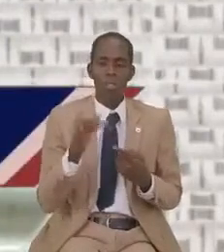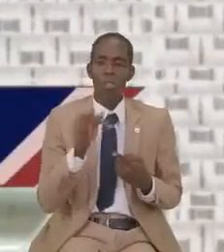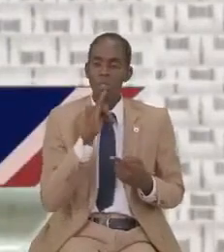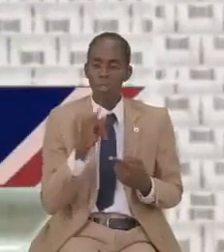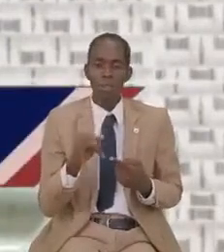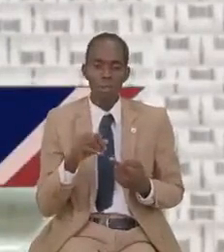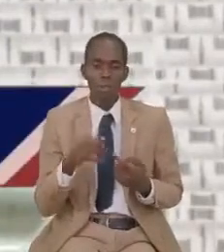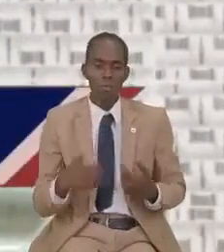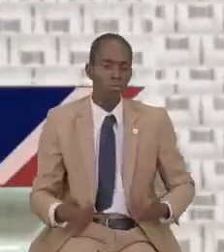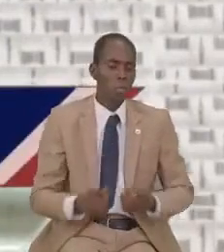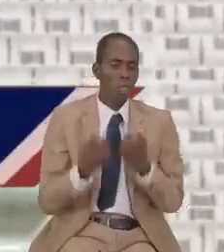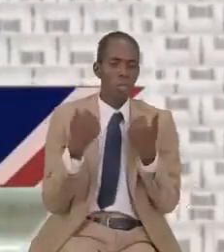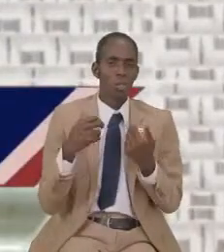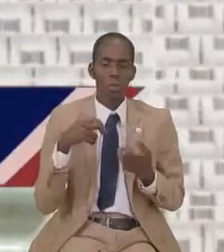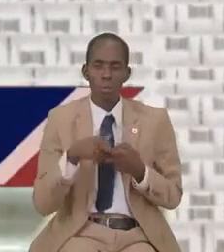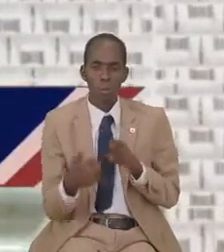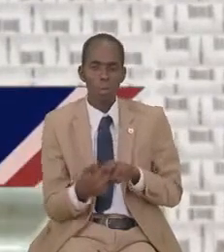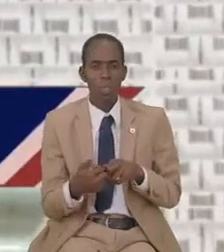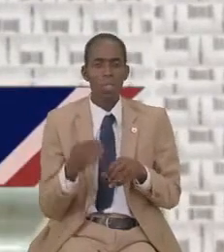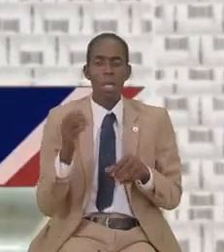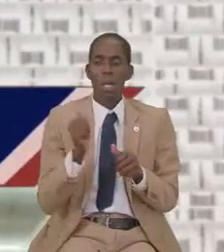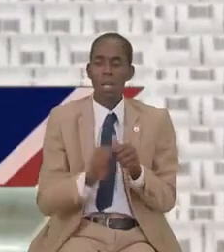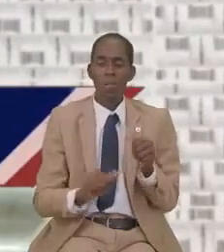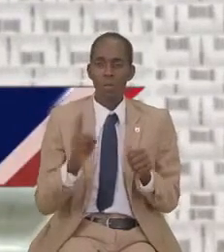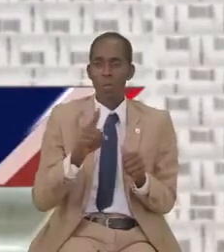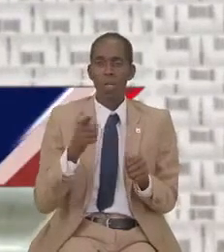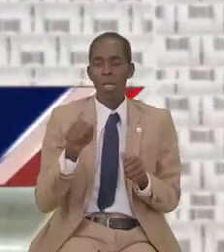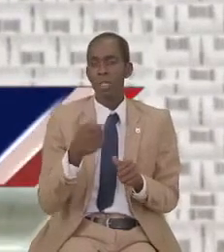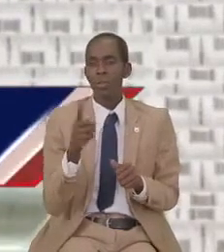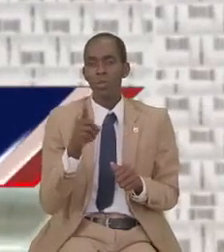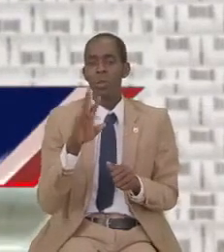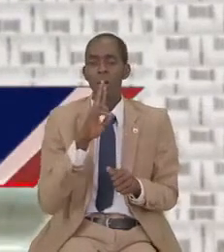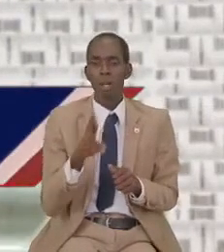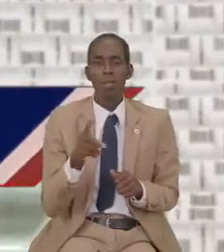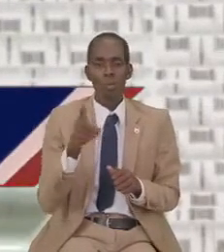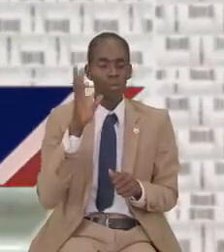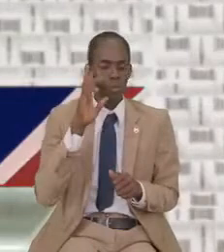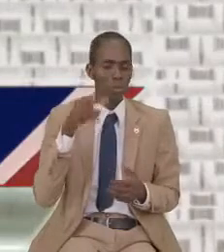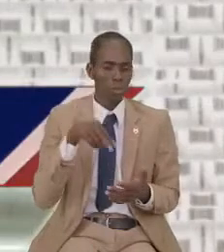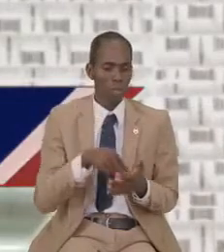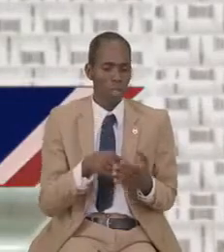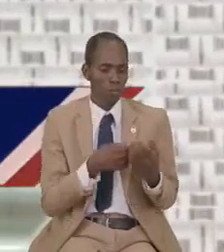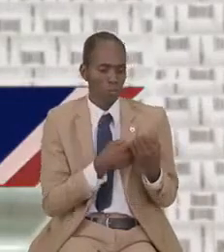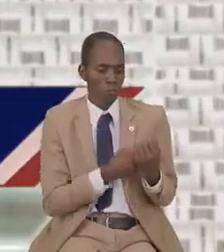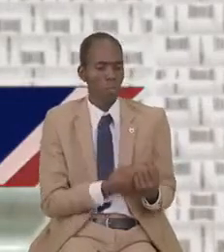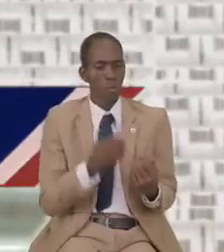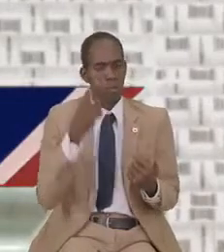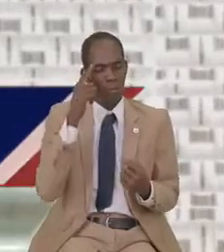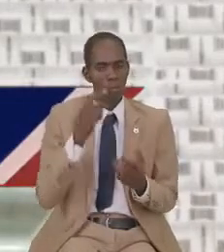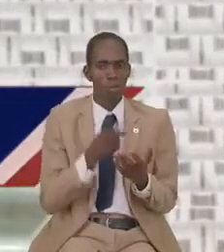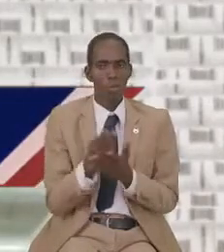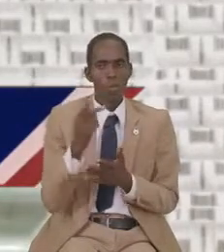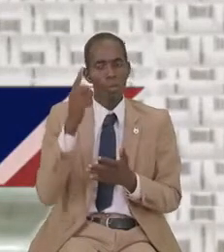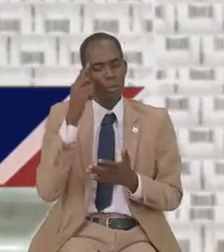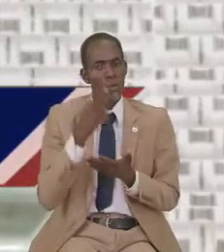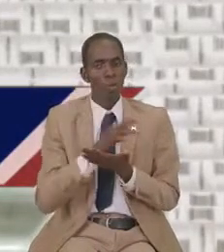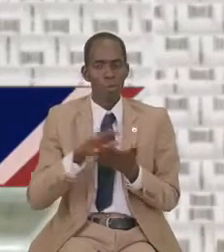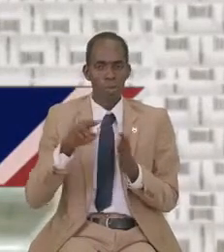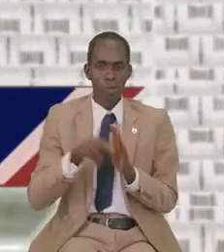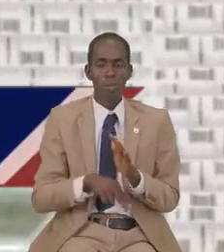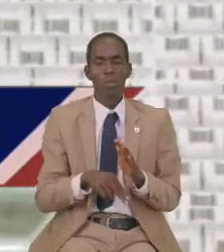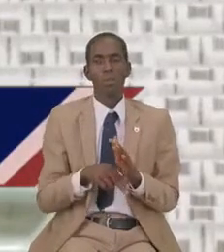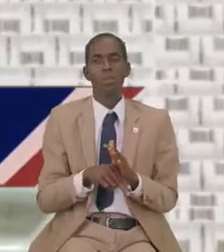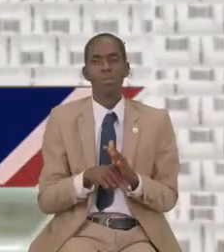village, maybe anywhere, you will stand courageously for the truth, for holiness, for